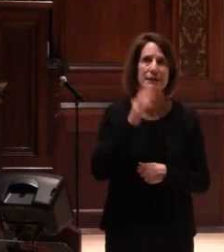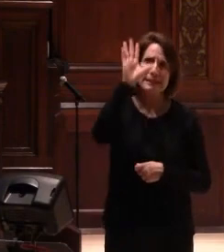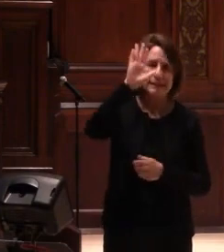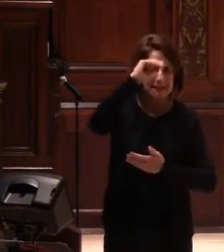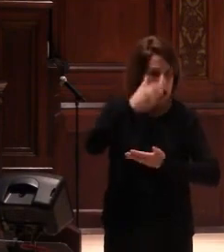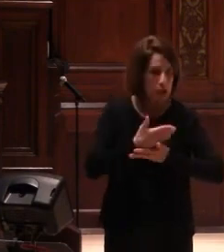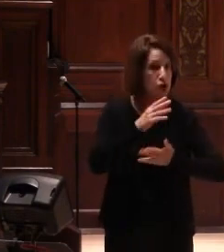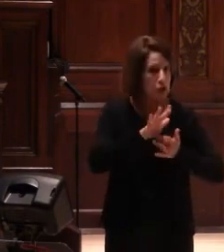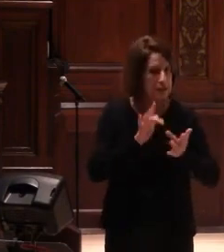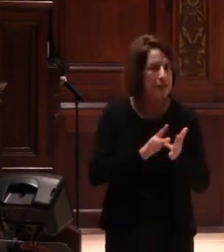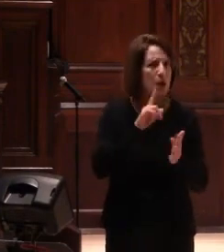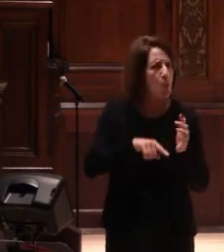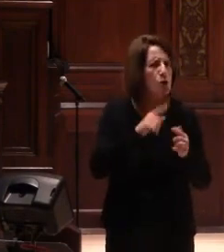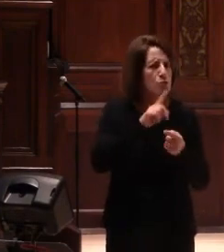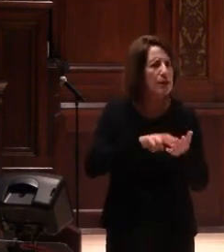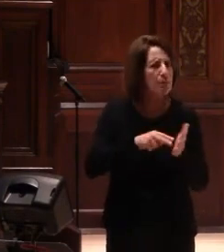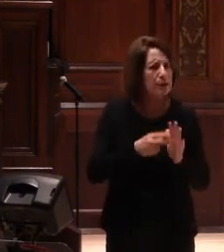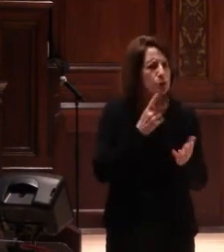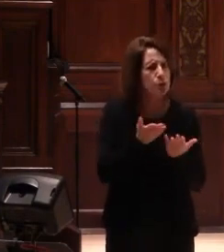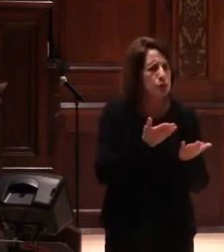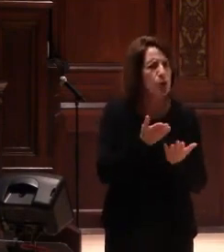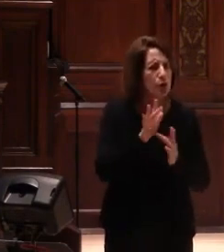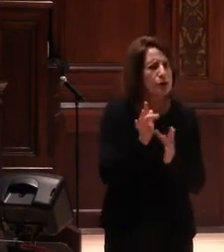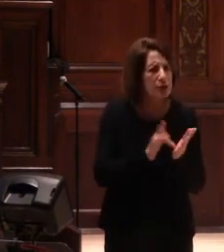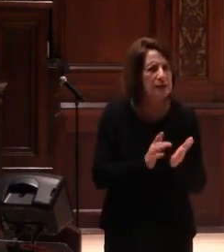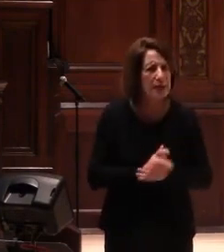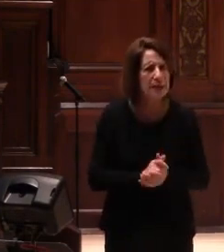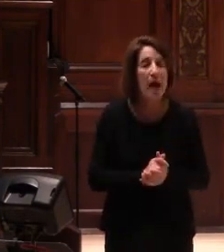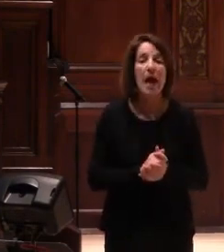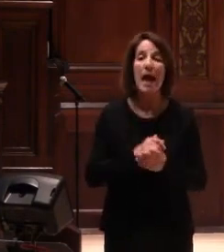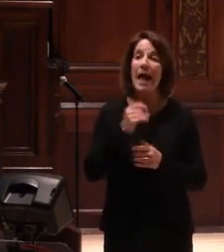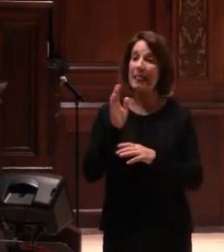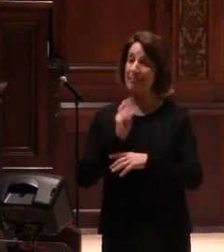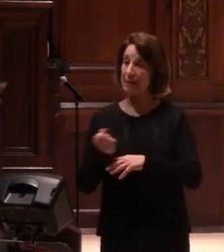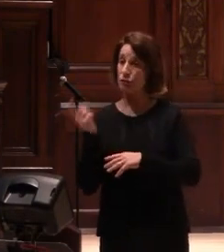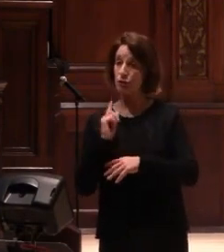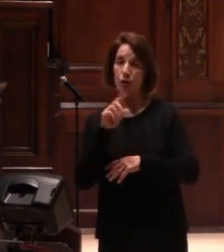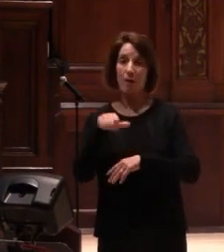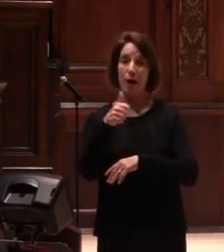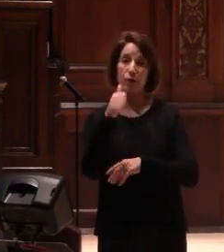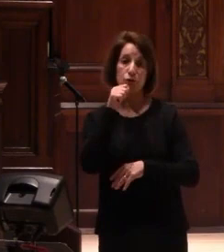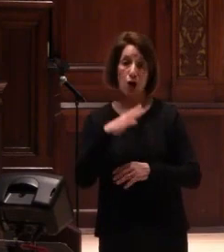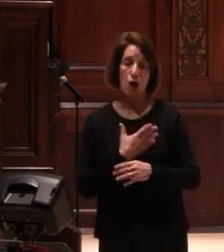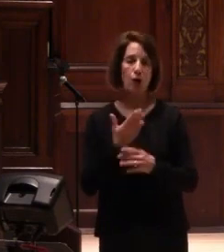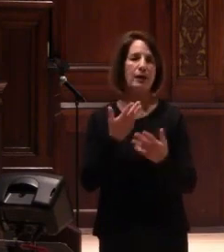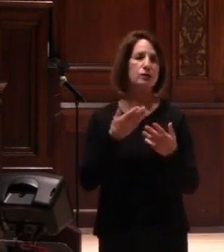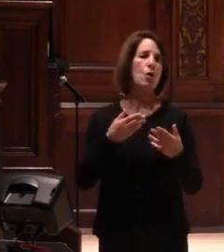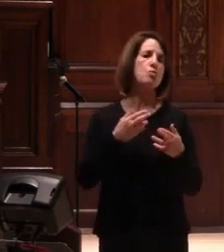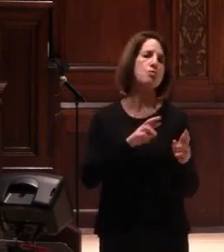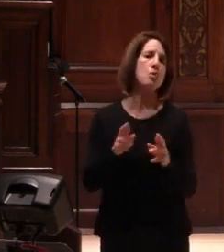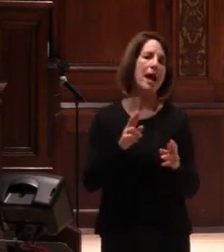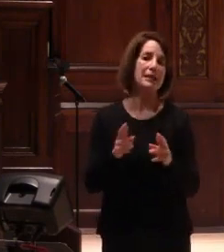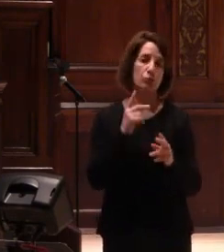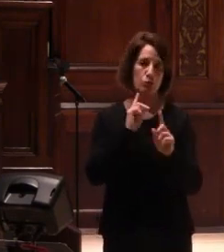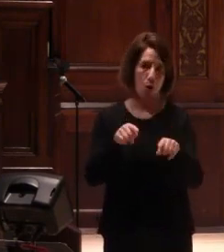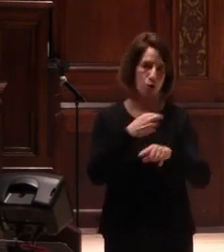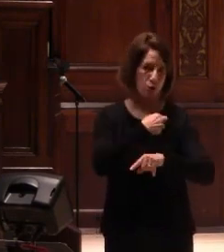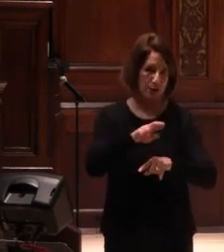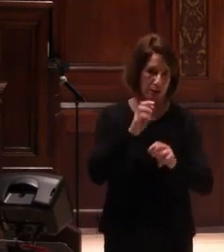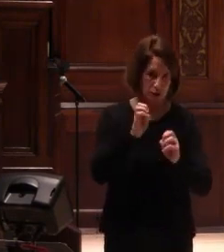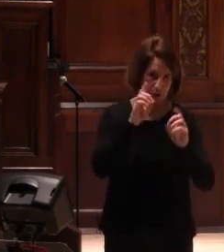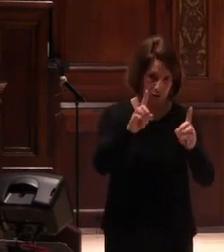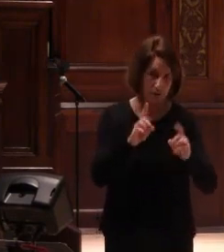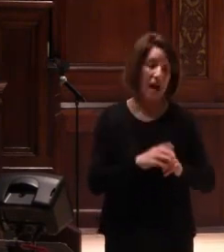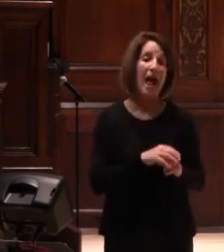him. Last year, Mabel was old enough to go to the pre-K program at Religious Ed, but our youngest, Millie, still wasn't old enough, and she had to go